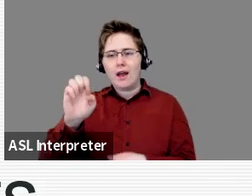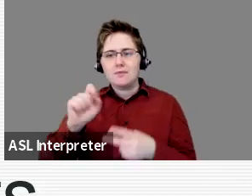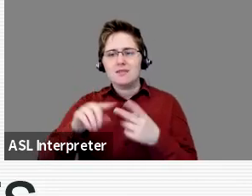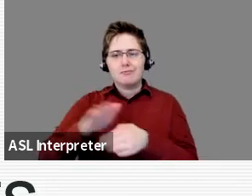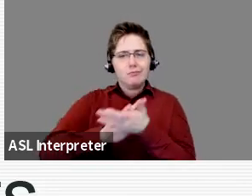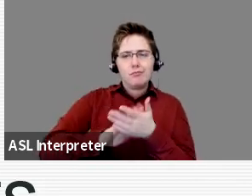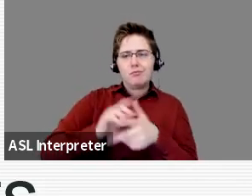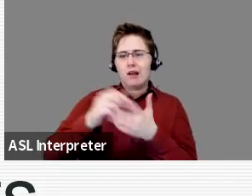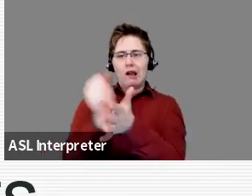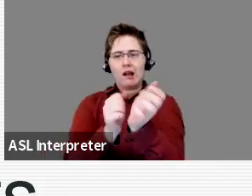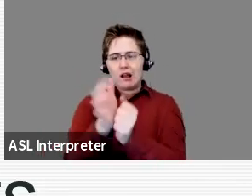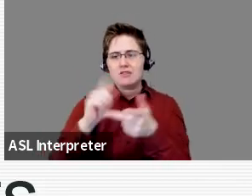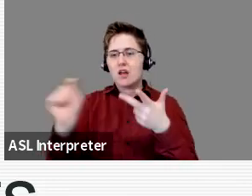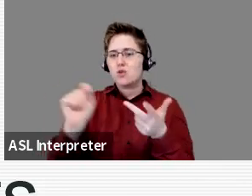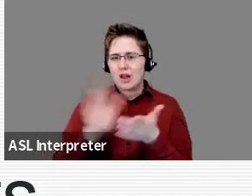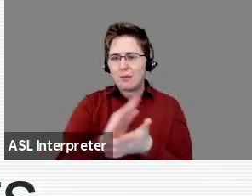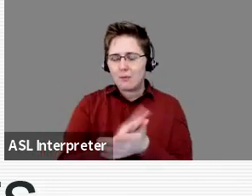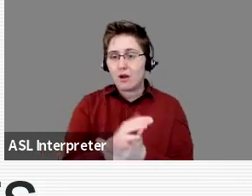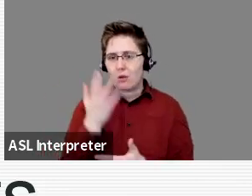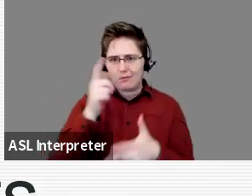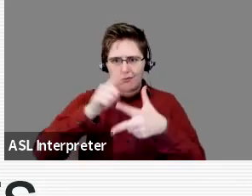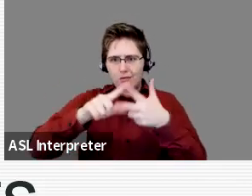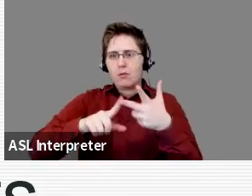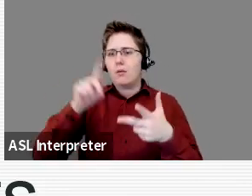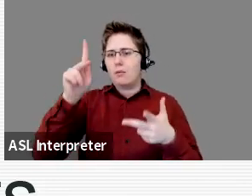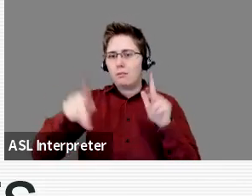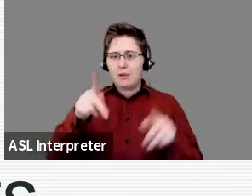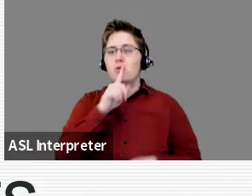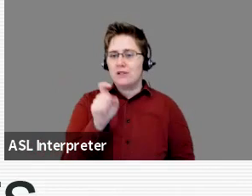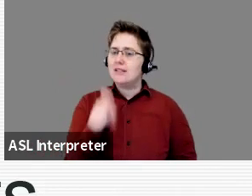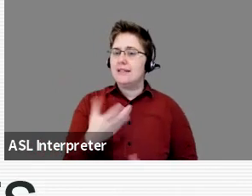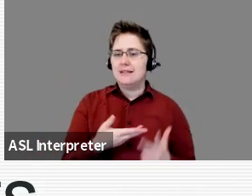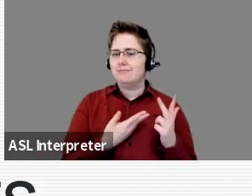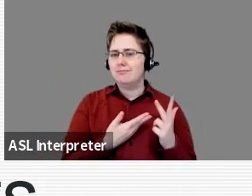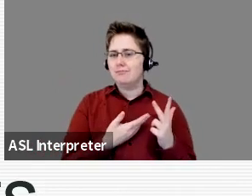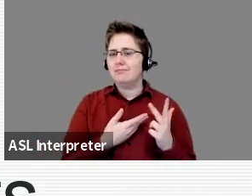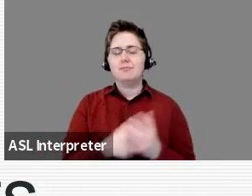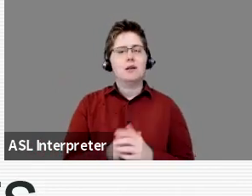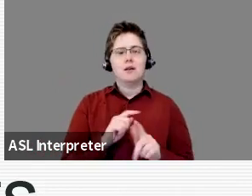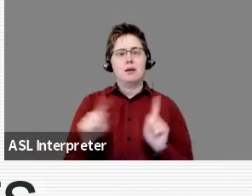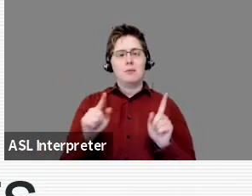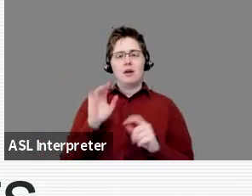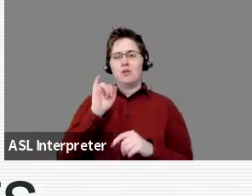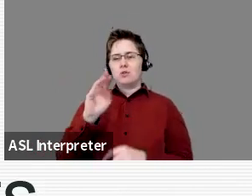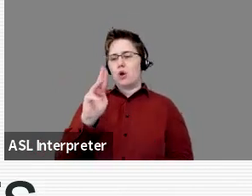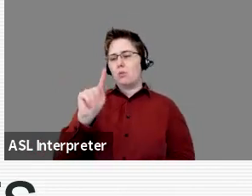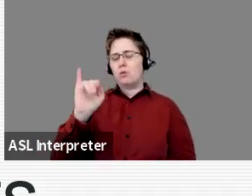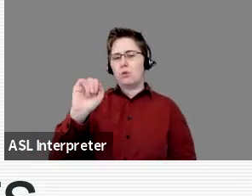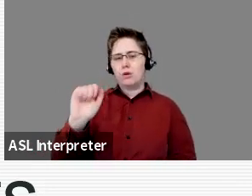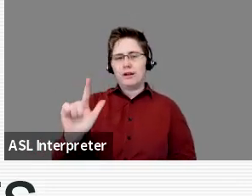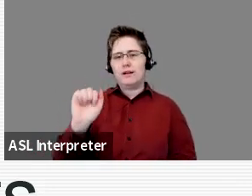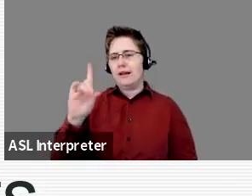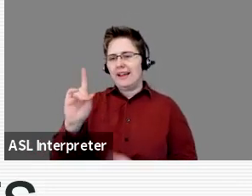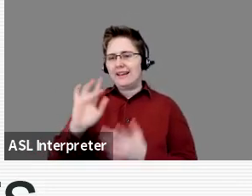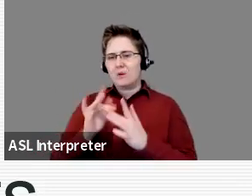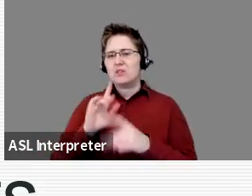and gloves and toilet paper, because those were the things that people really needed. But the mutual aid networks kind of have always been there,